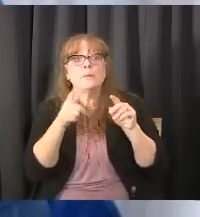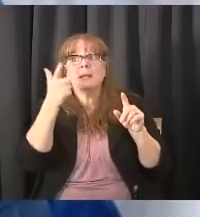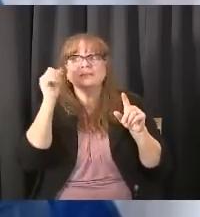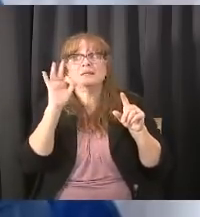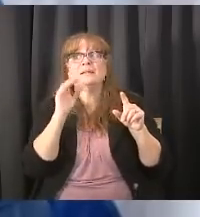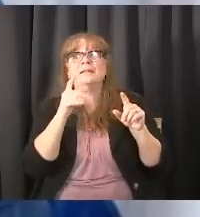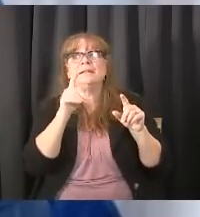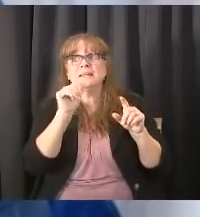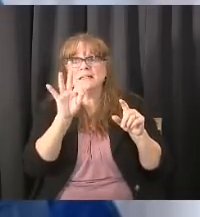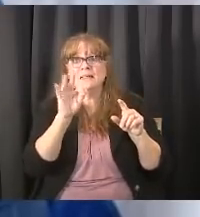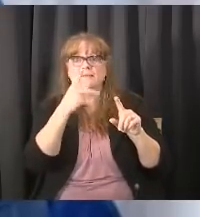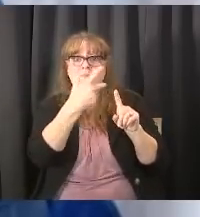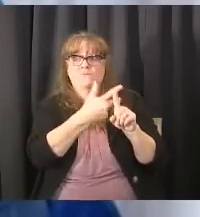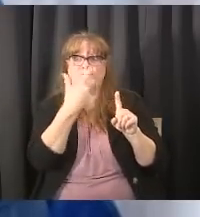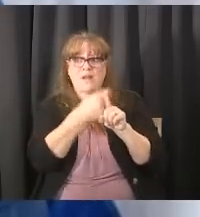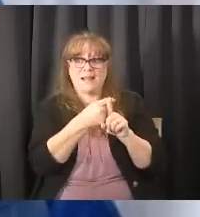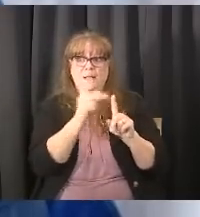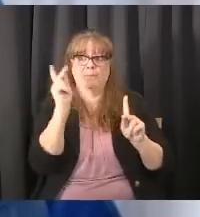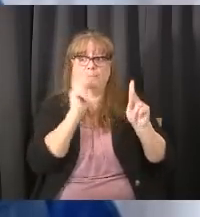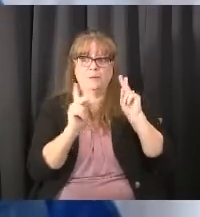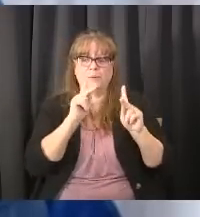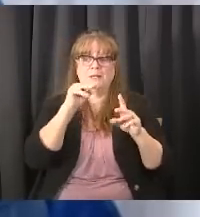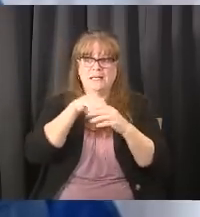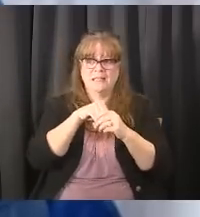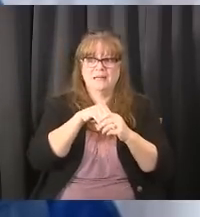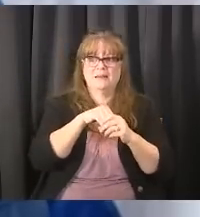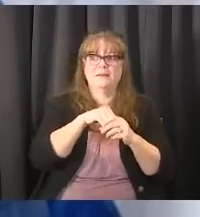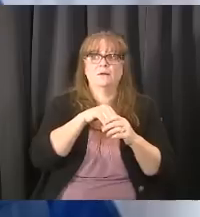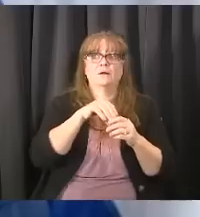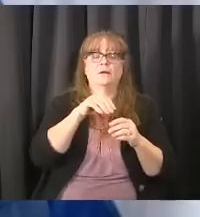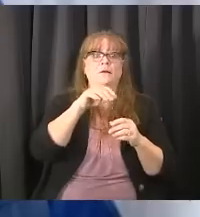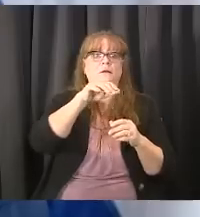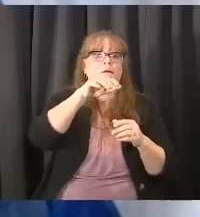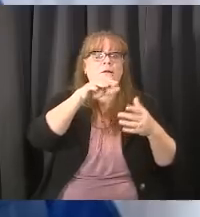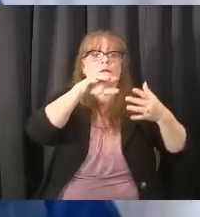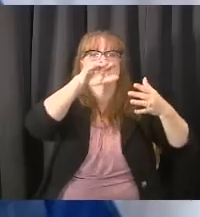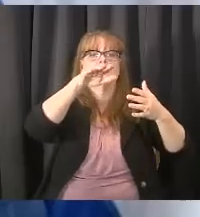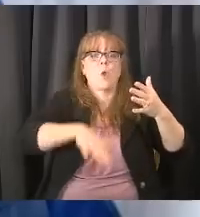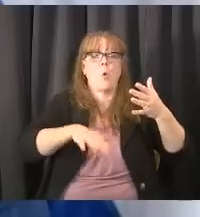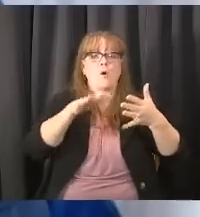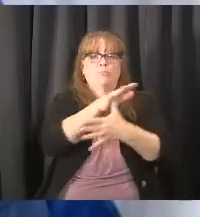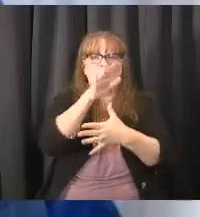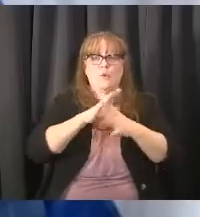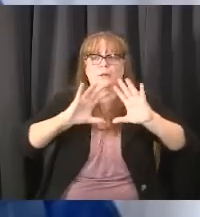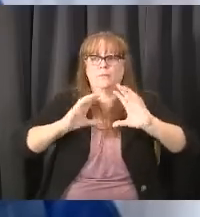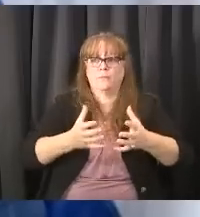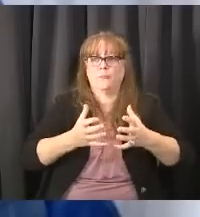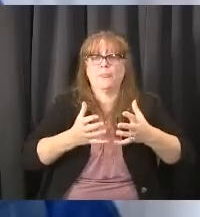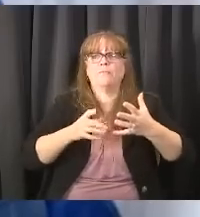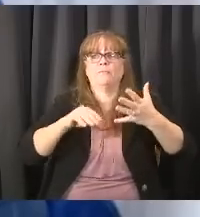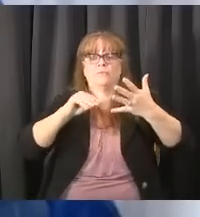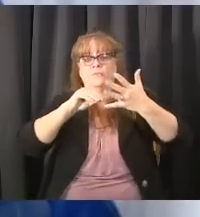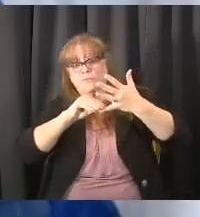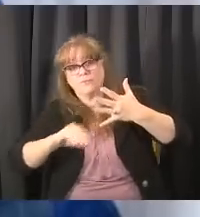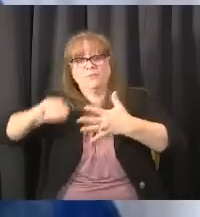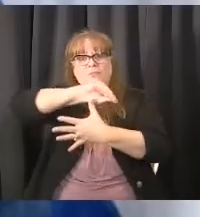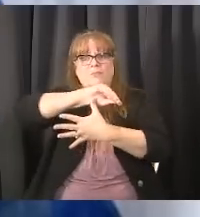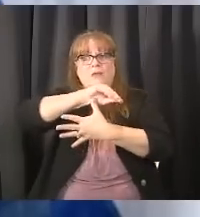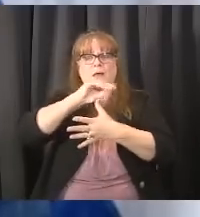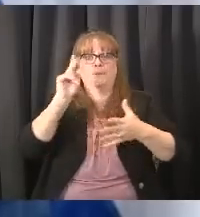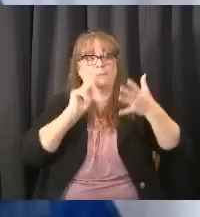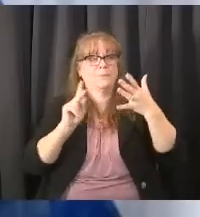their in the higher priorities. So how does that square? Is it like,